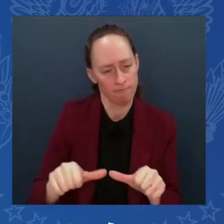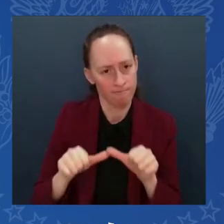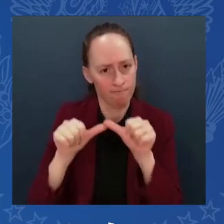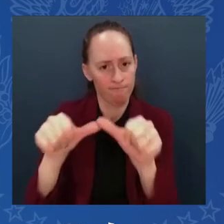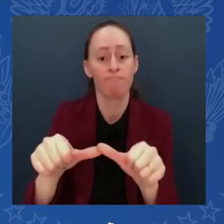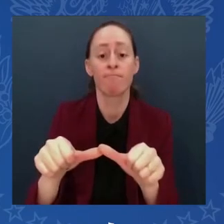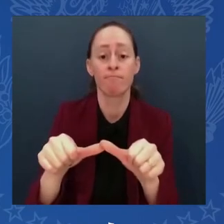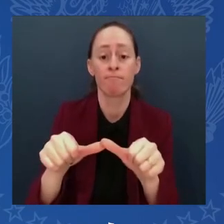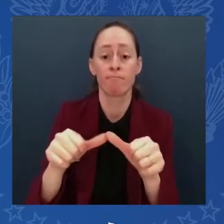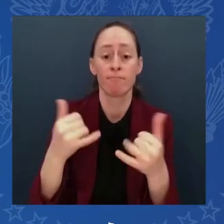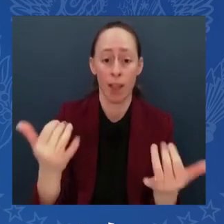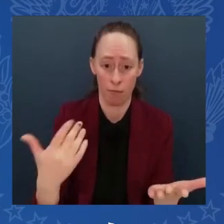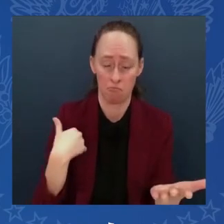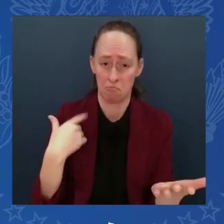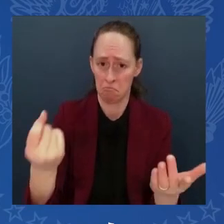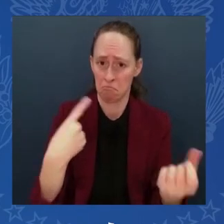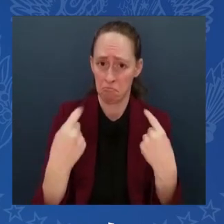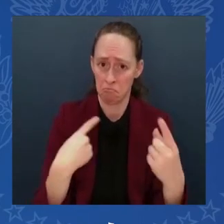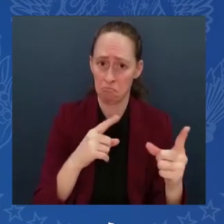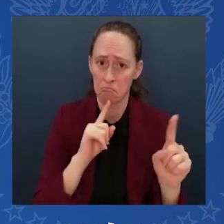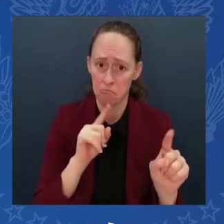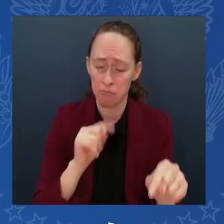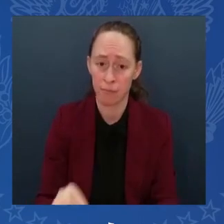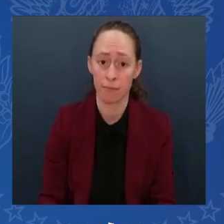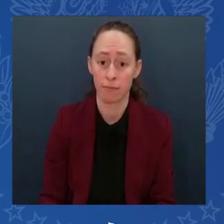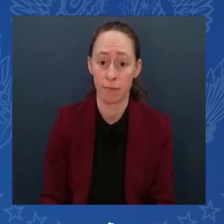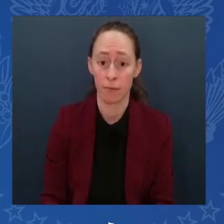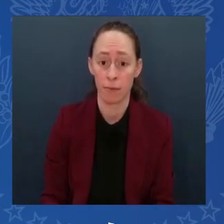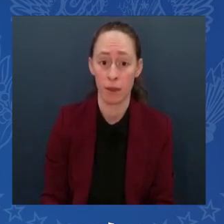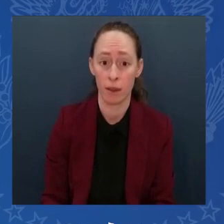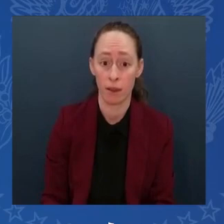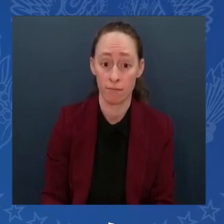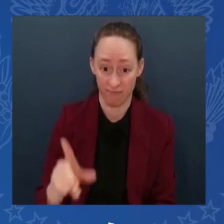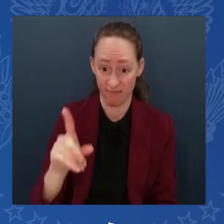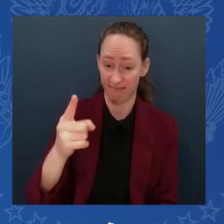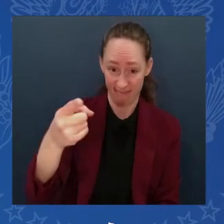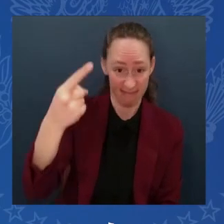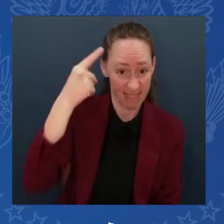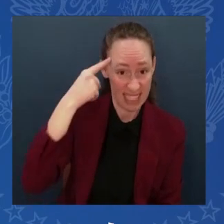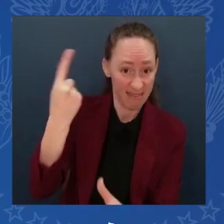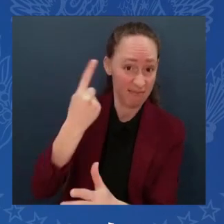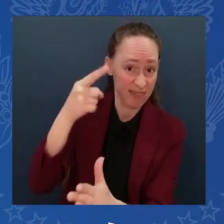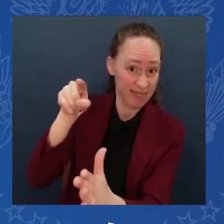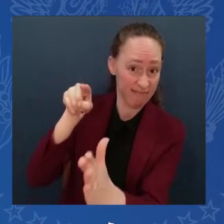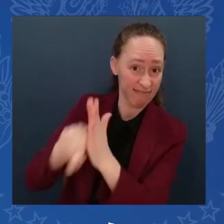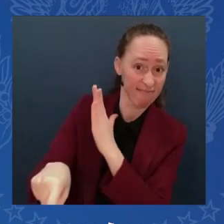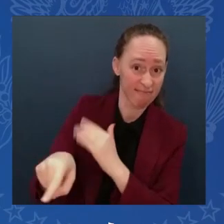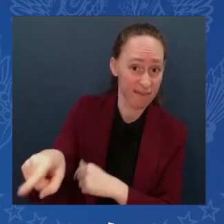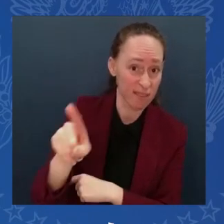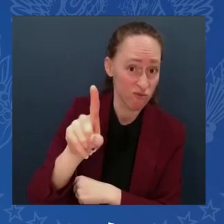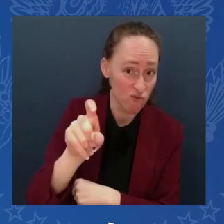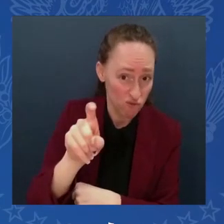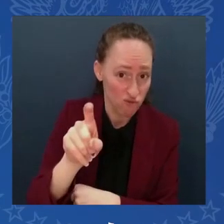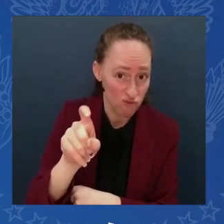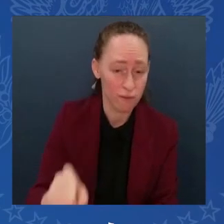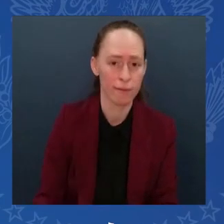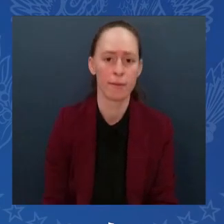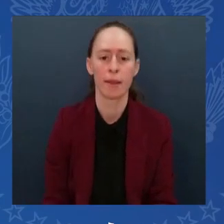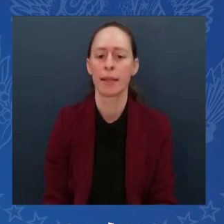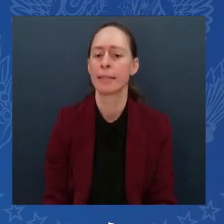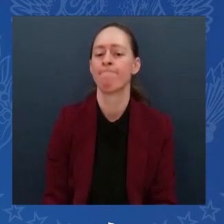this an assassination? The answer is we don't know exactly what happened, but there is no